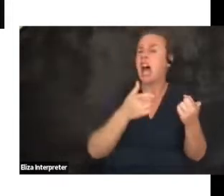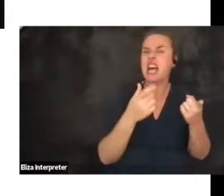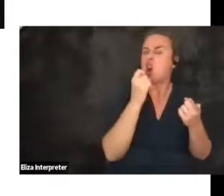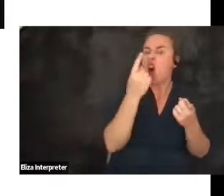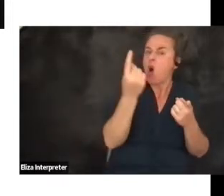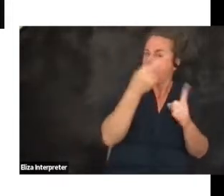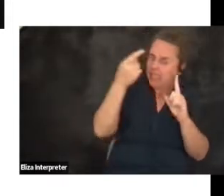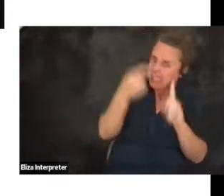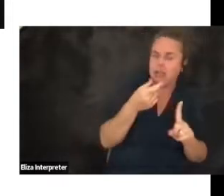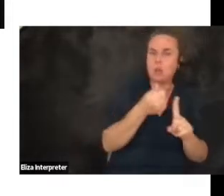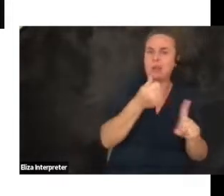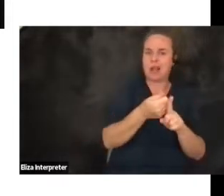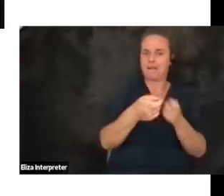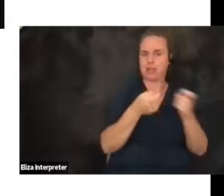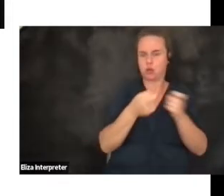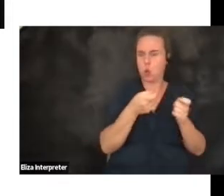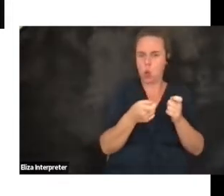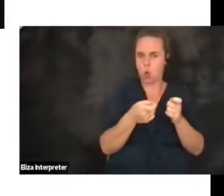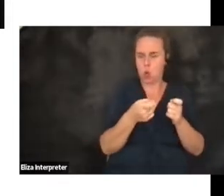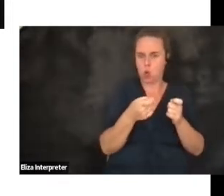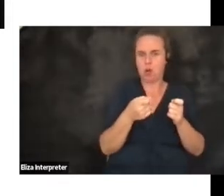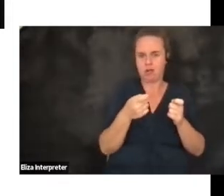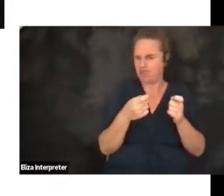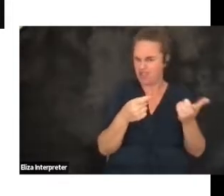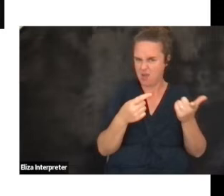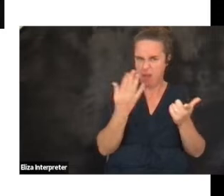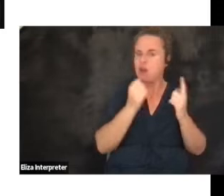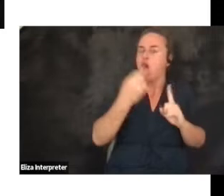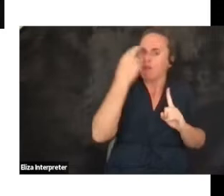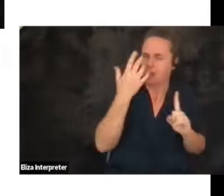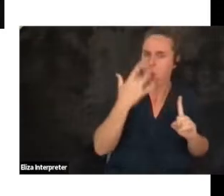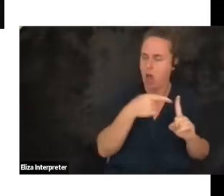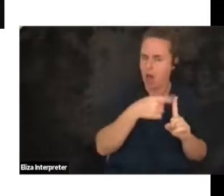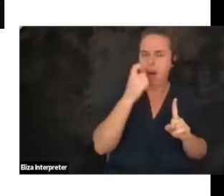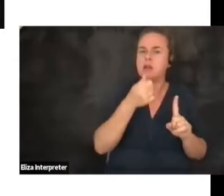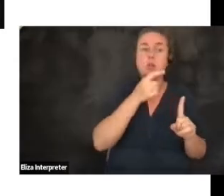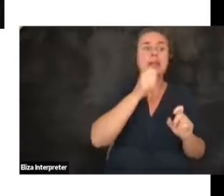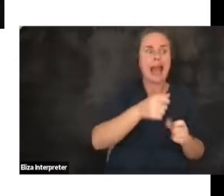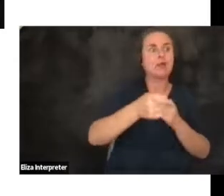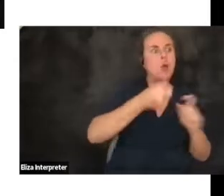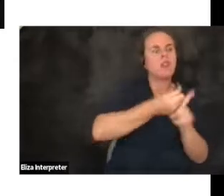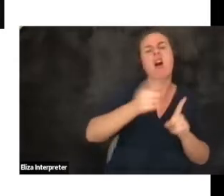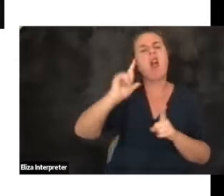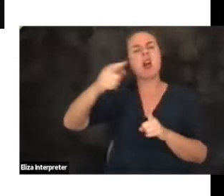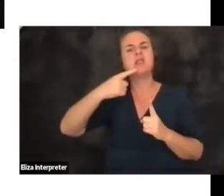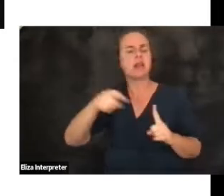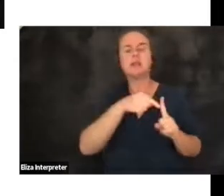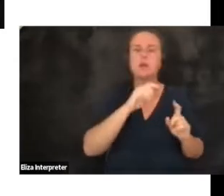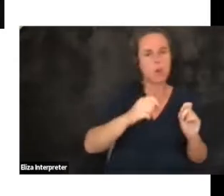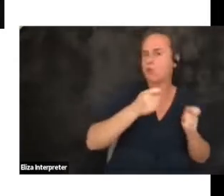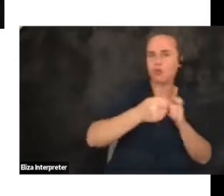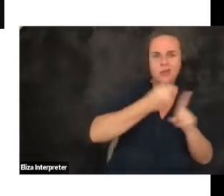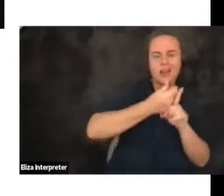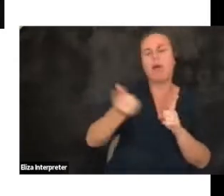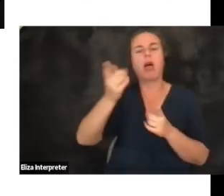going to tell you about a more recent update on the Marshmallow Test that happened in the 2010s.